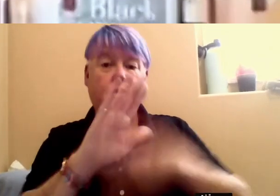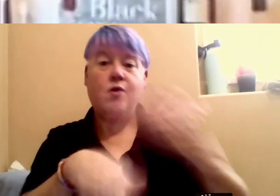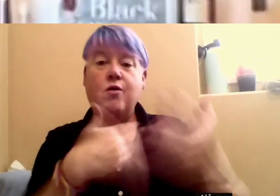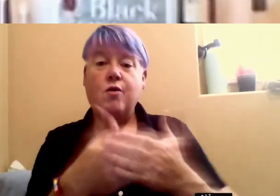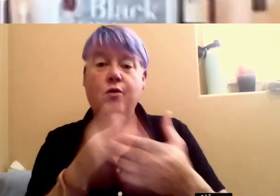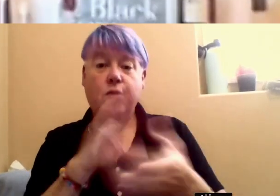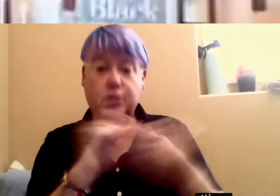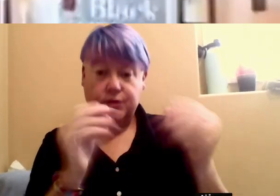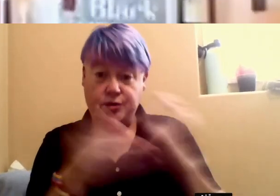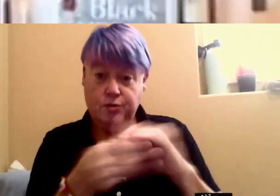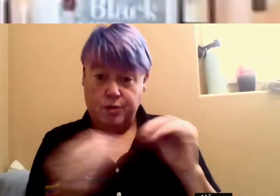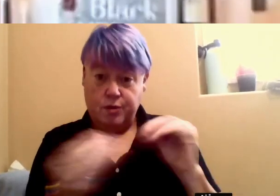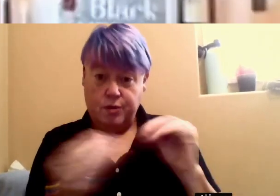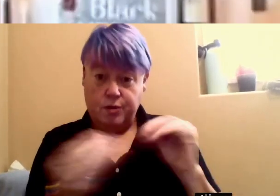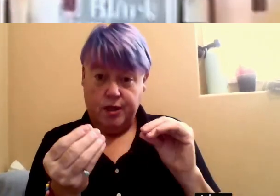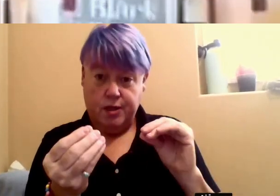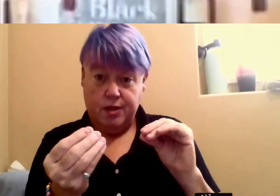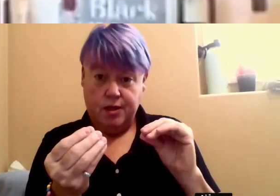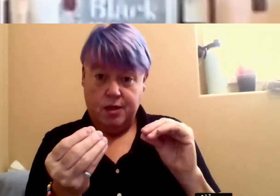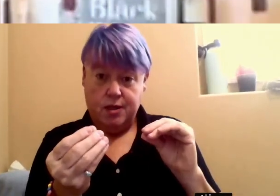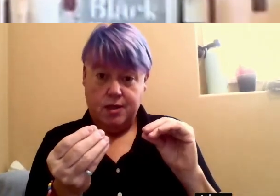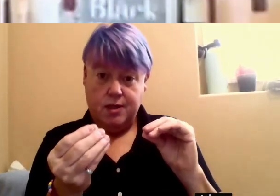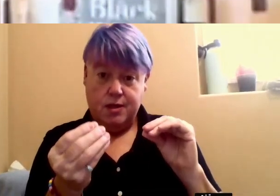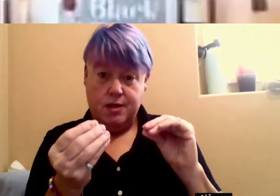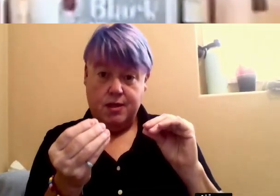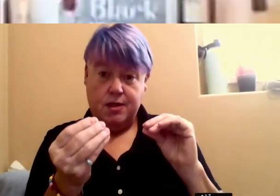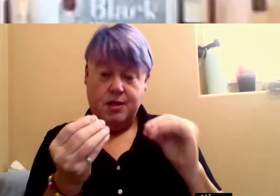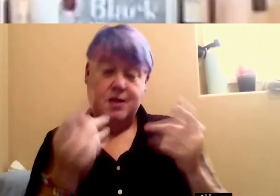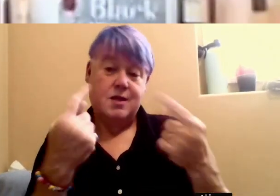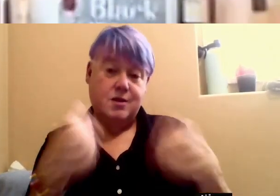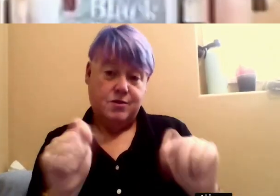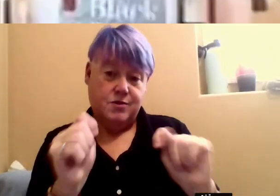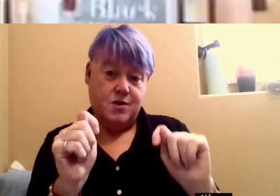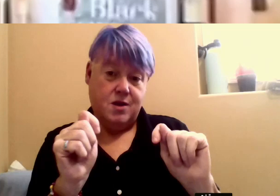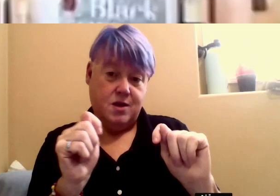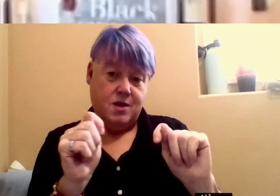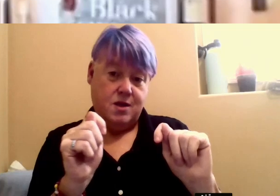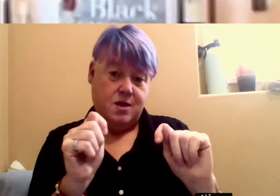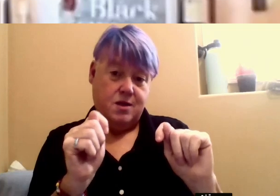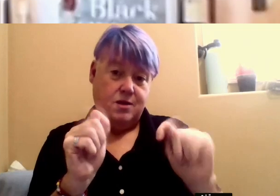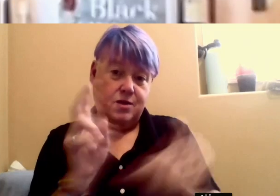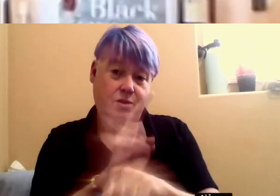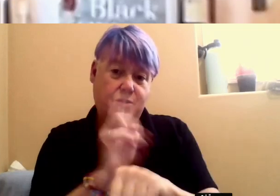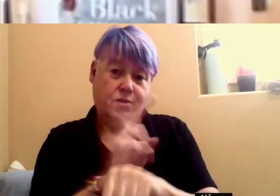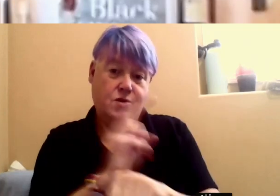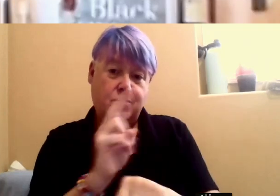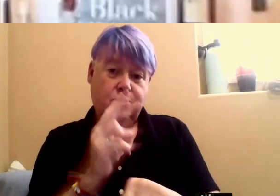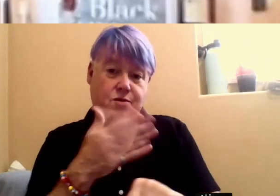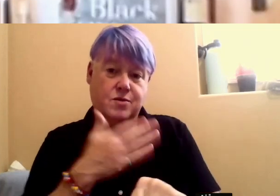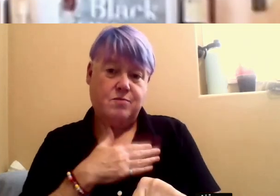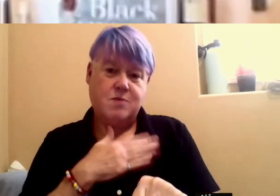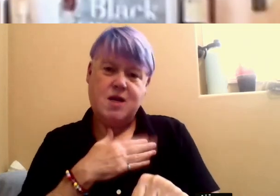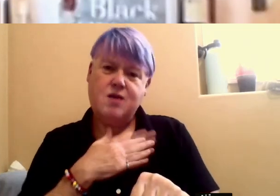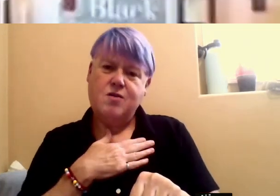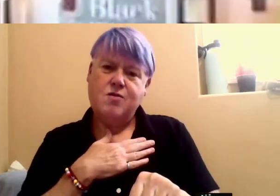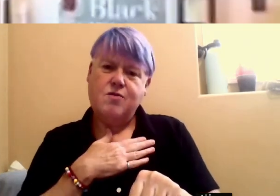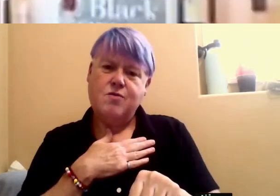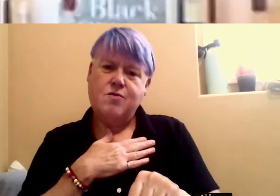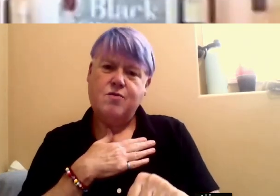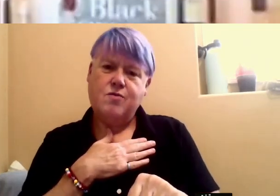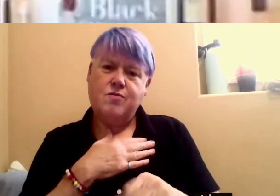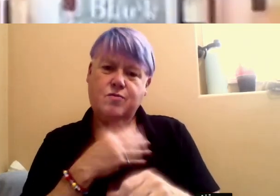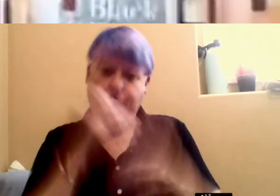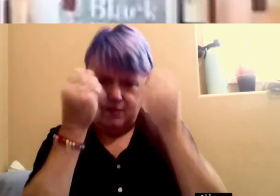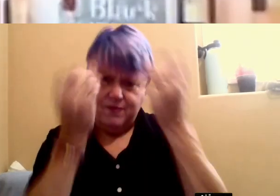And also, I guess, I try to use my own literary influences in the work that